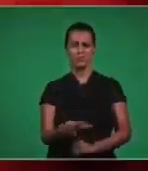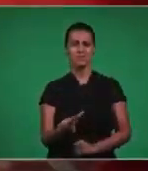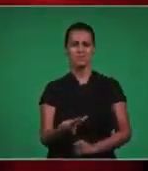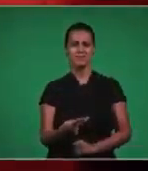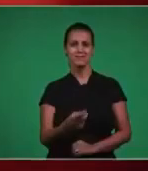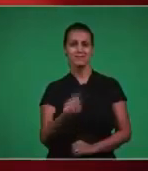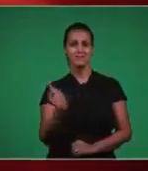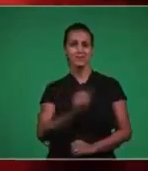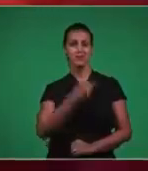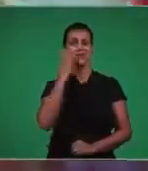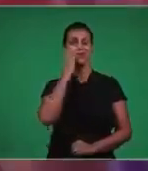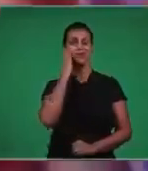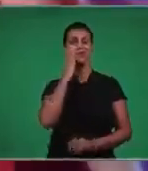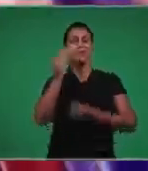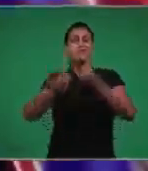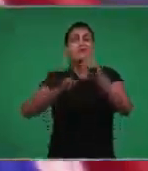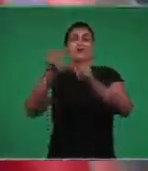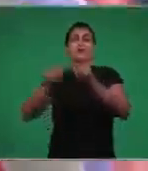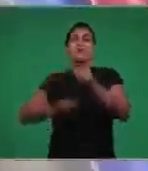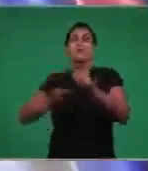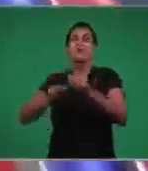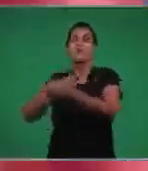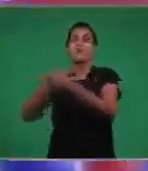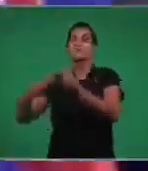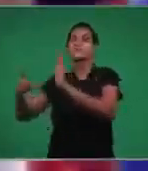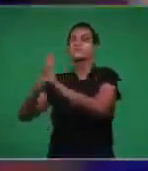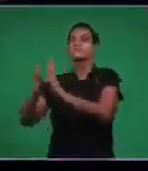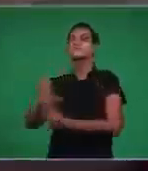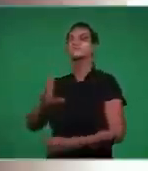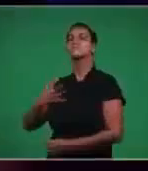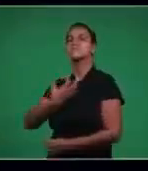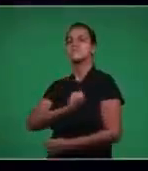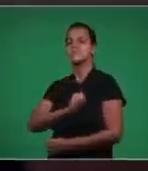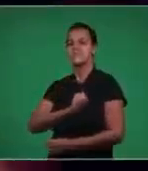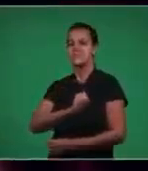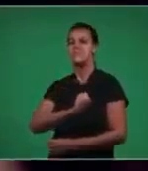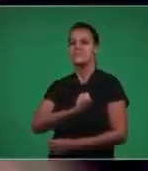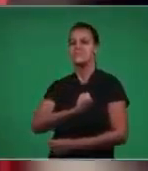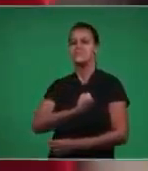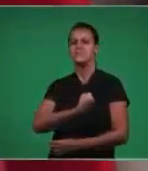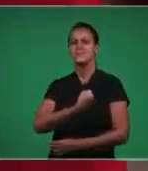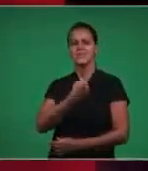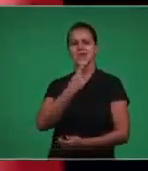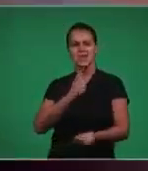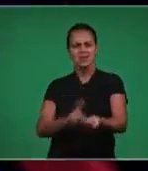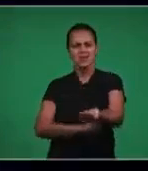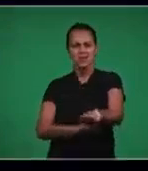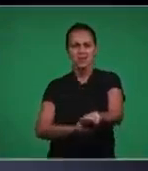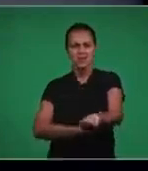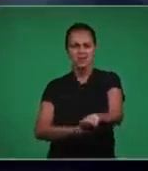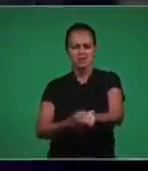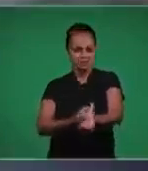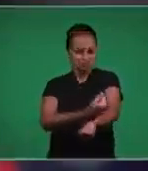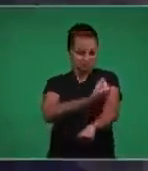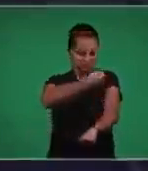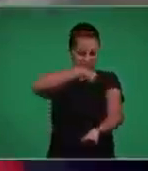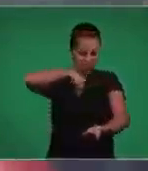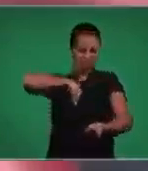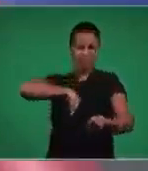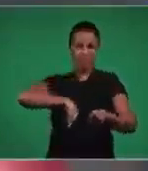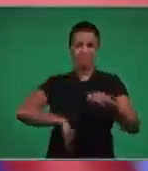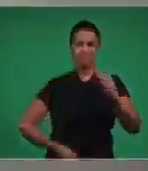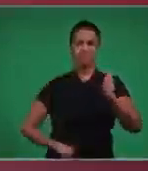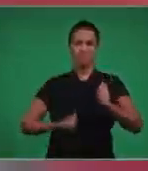that we may be to understand the redemptive work. So So when you see the blood flowing through the biological